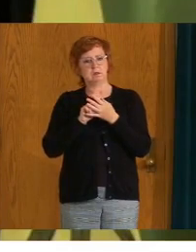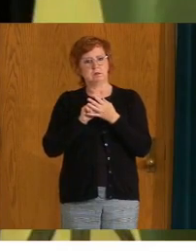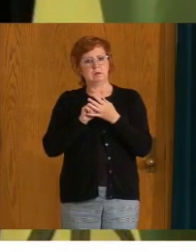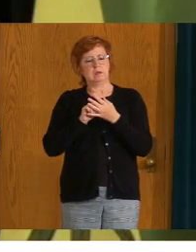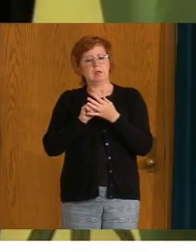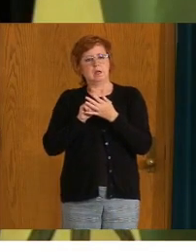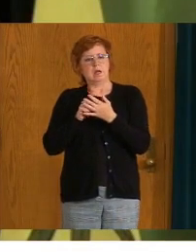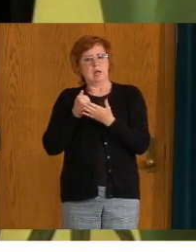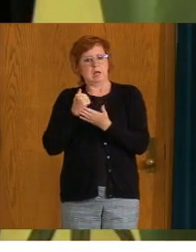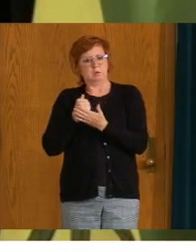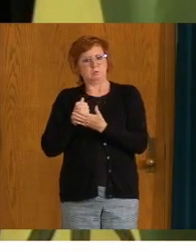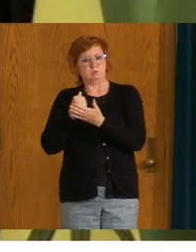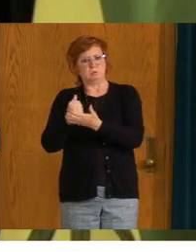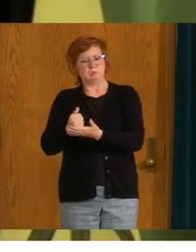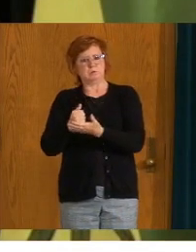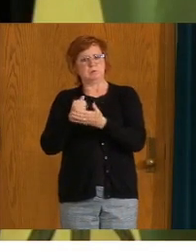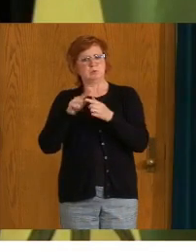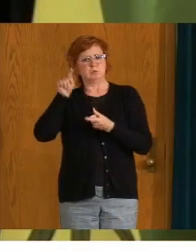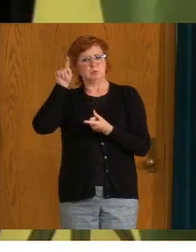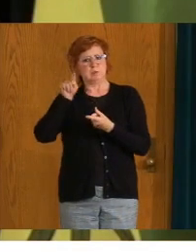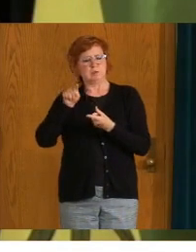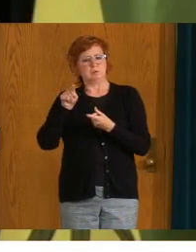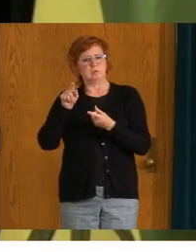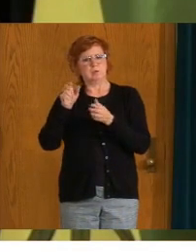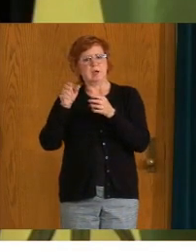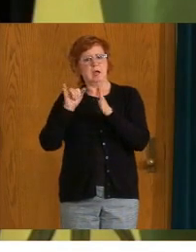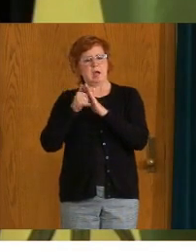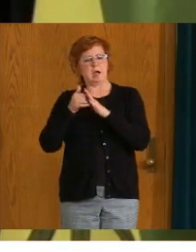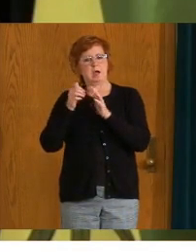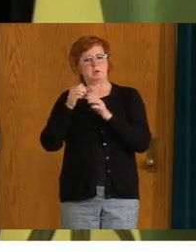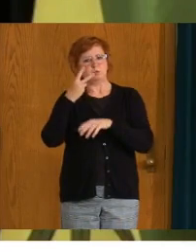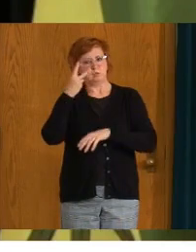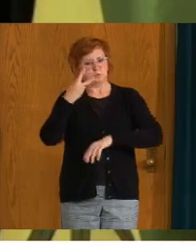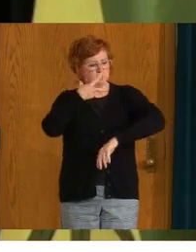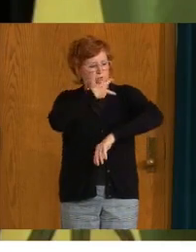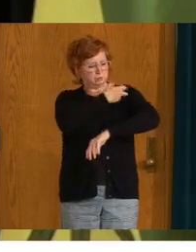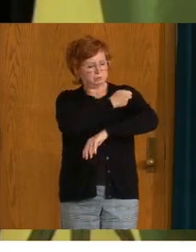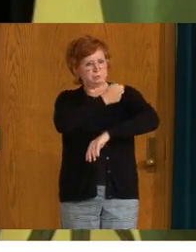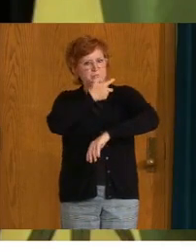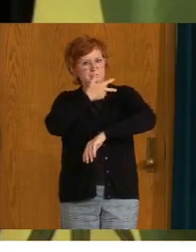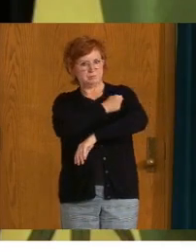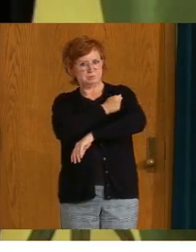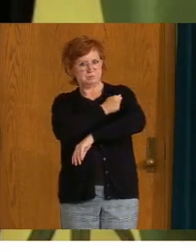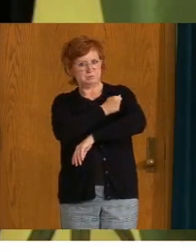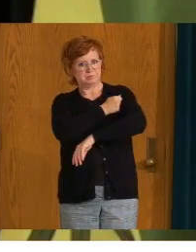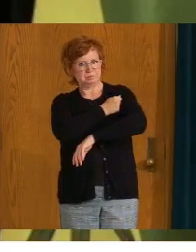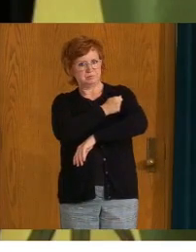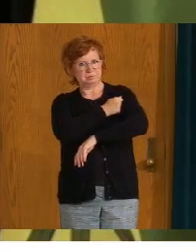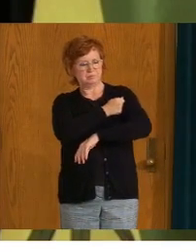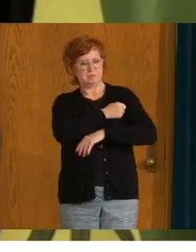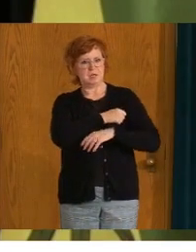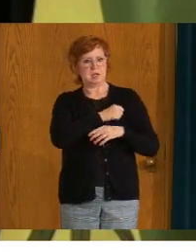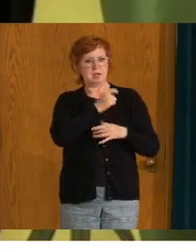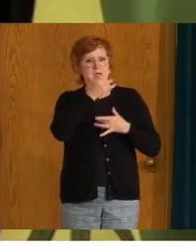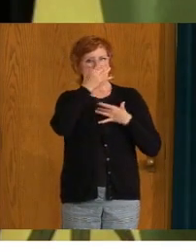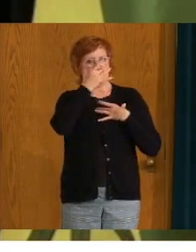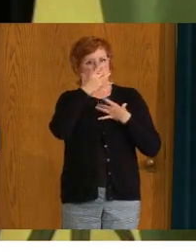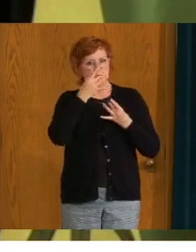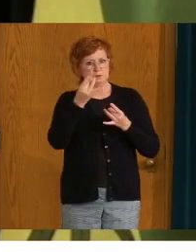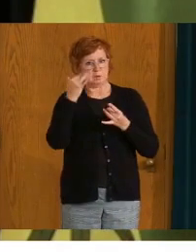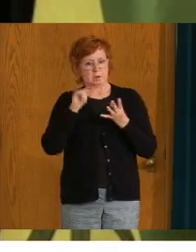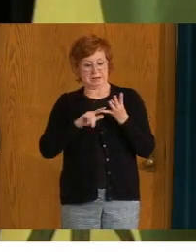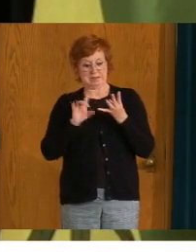on a first dose strategy, even as that particular variant seems to be getting more of a foothold in the province.